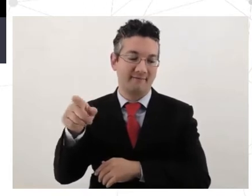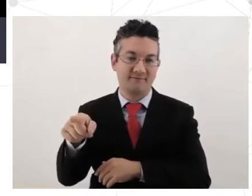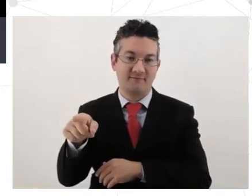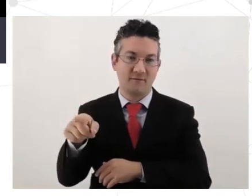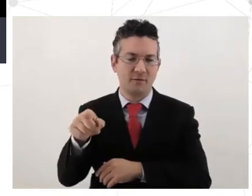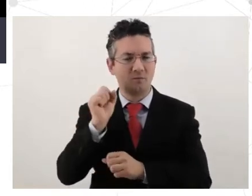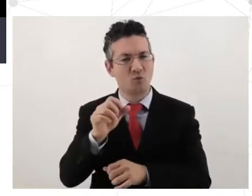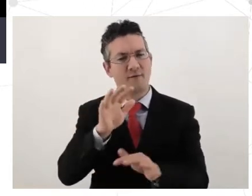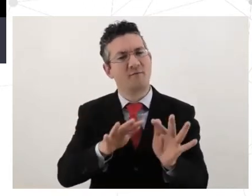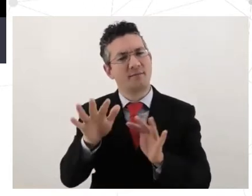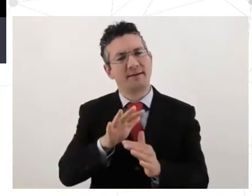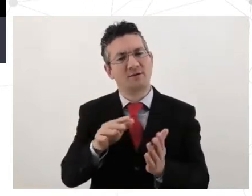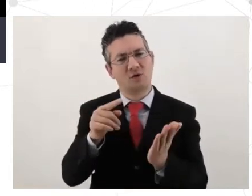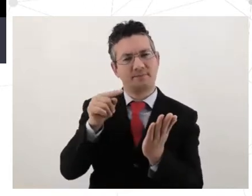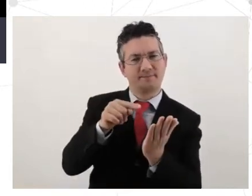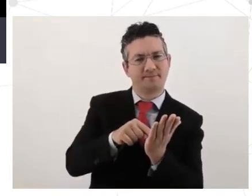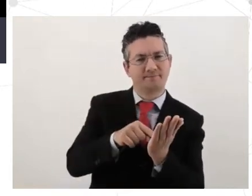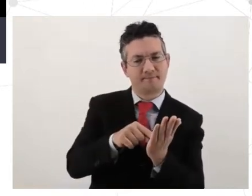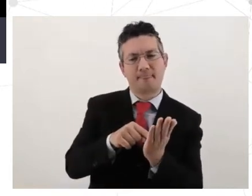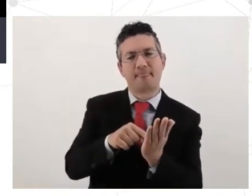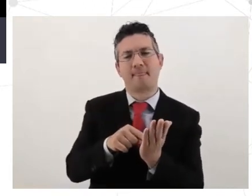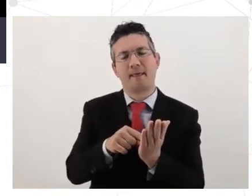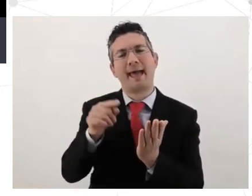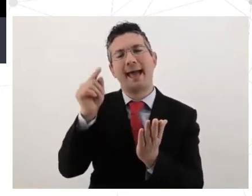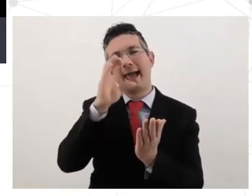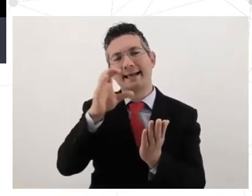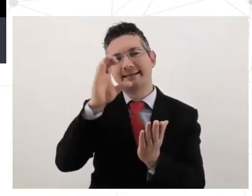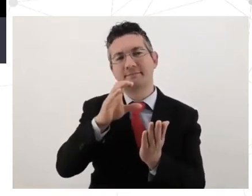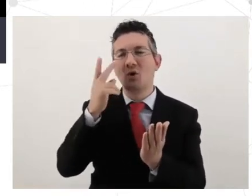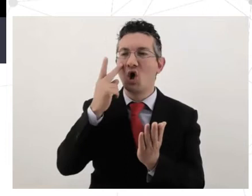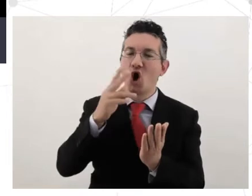feature. Enjoy and have fun.